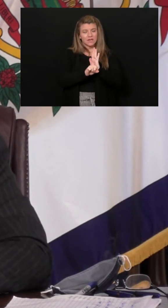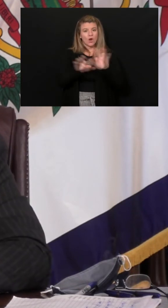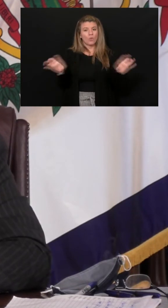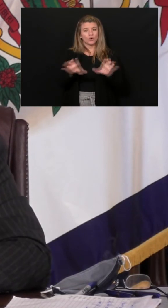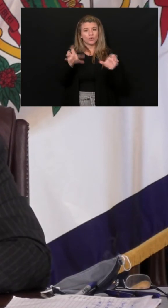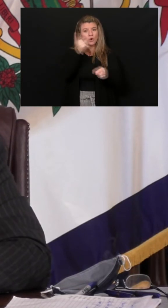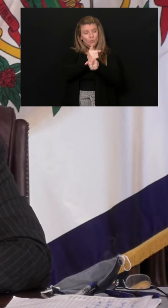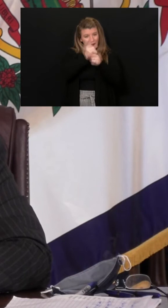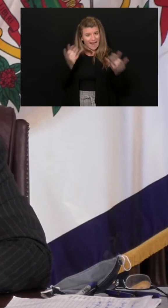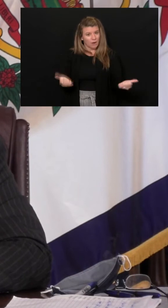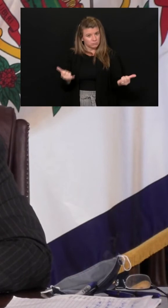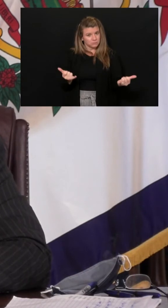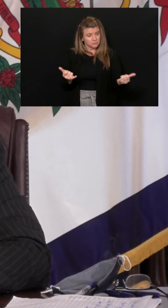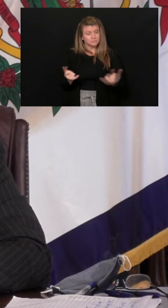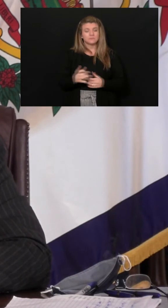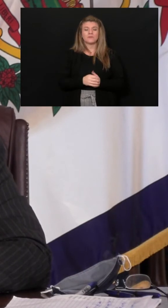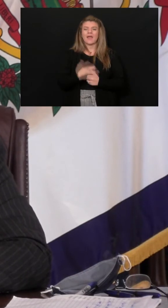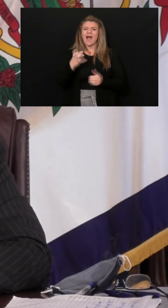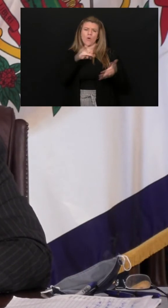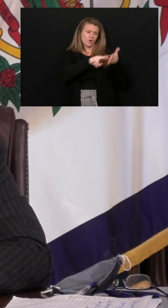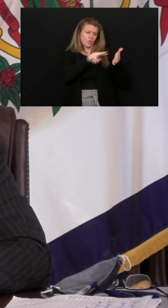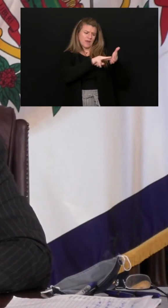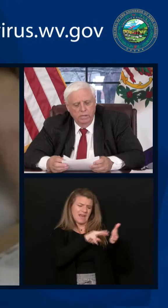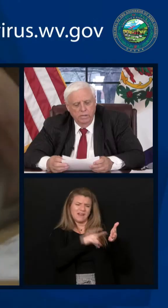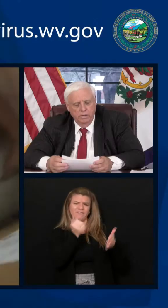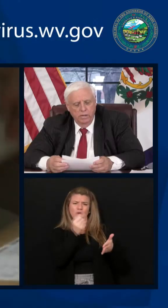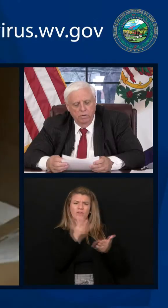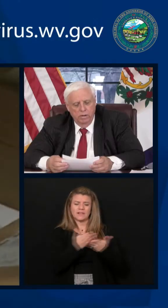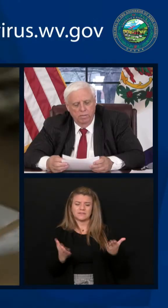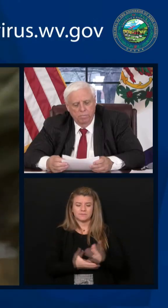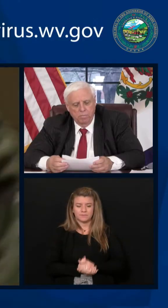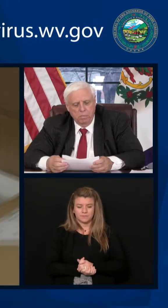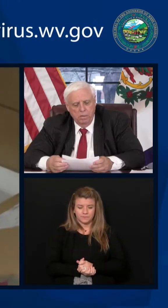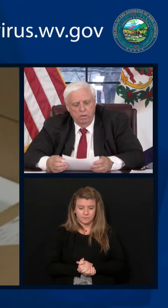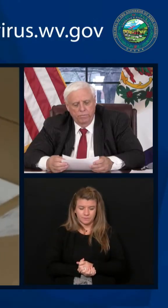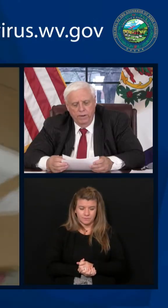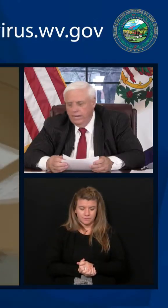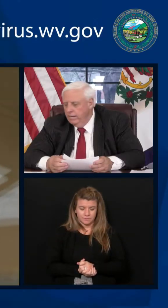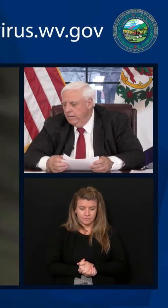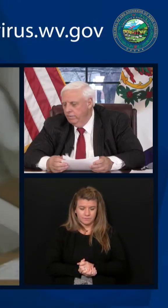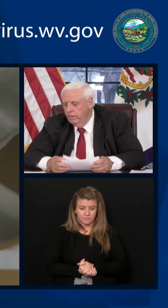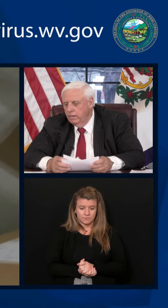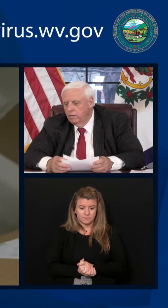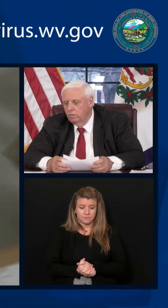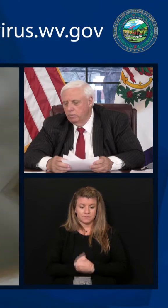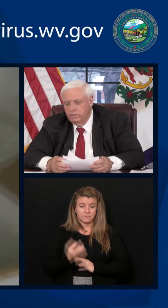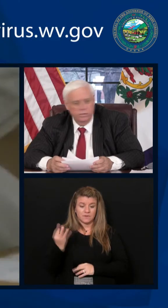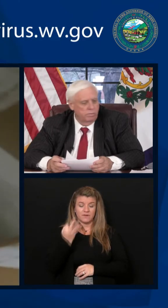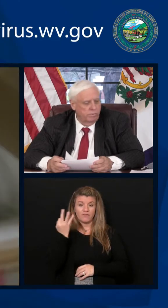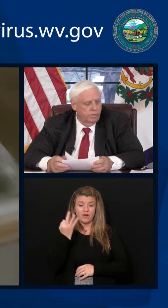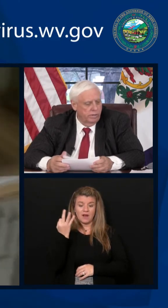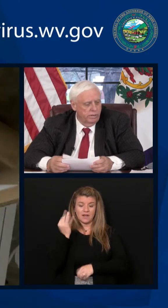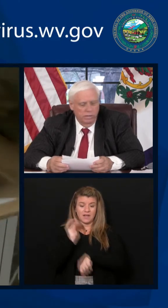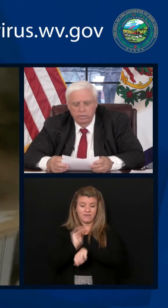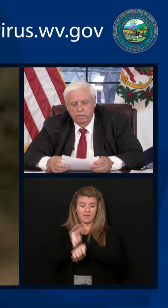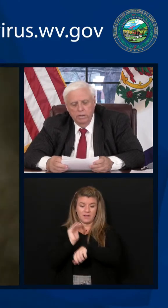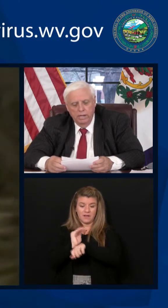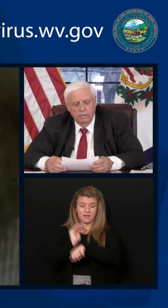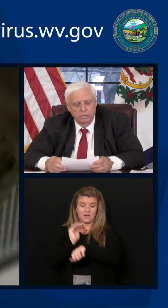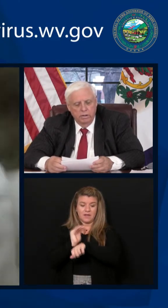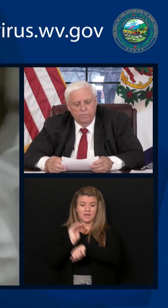right now. I want to read just a few things here to you. On Friday evening, I want to make sure I'm not forgetting that.